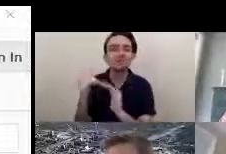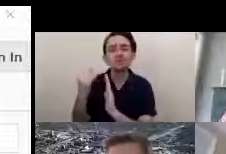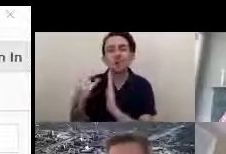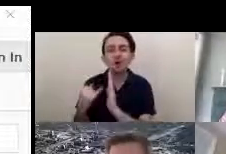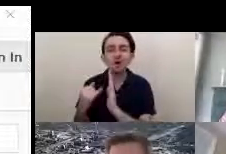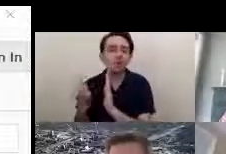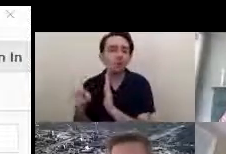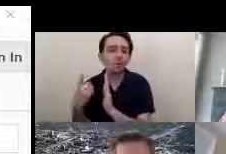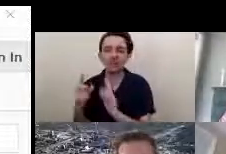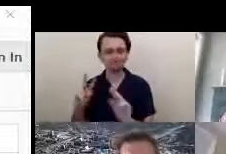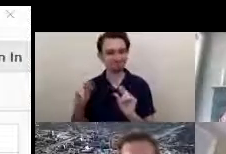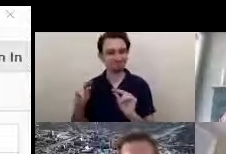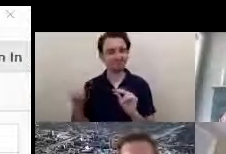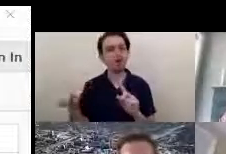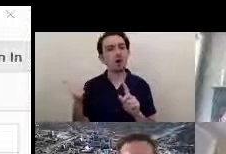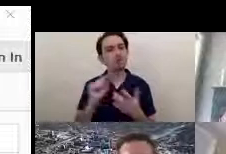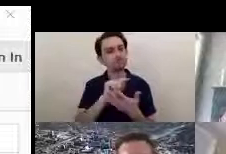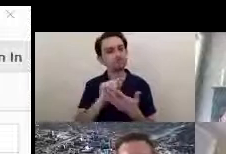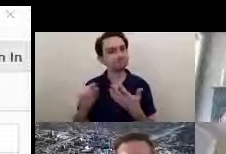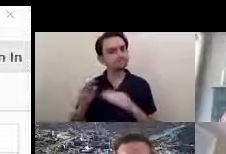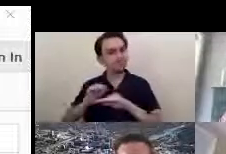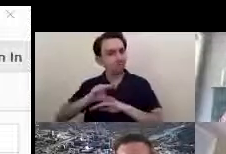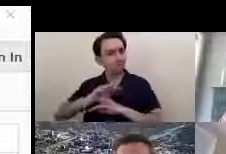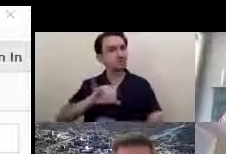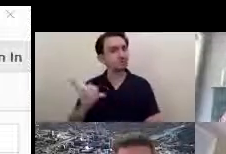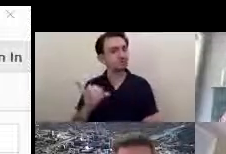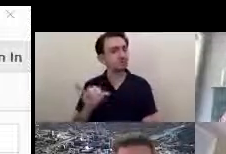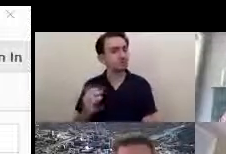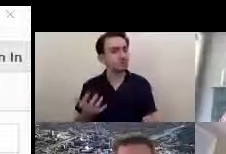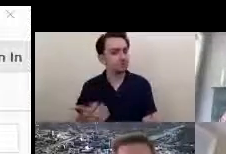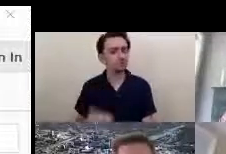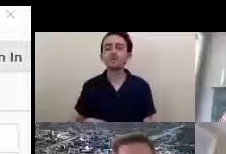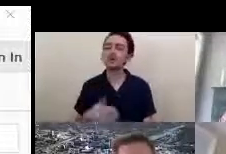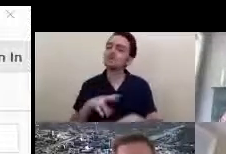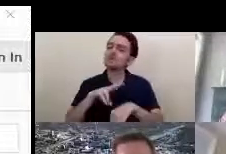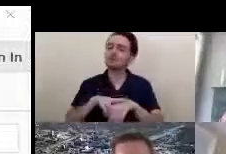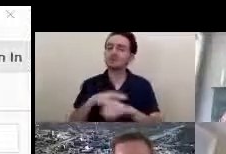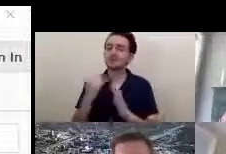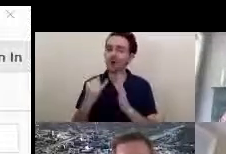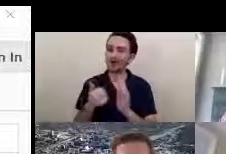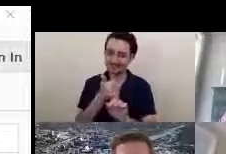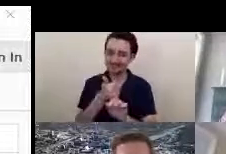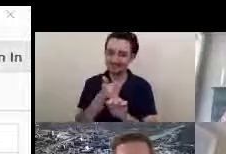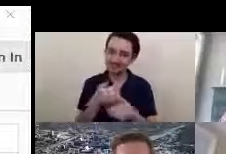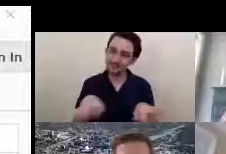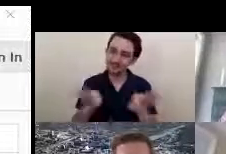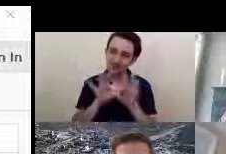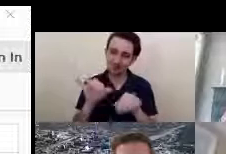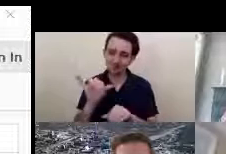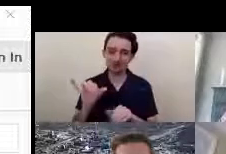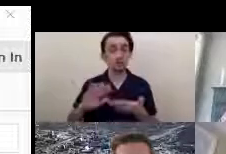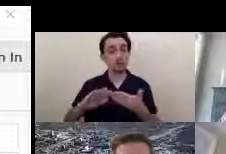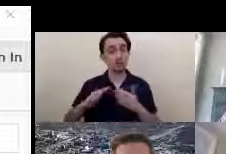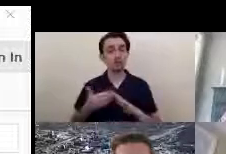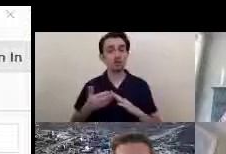arts. And I don't want to minimize that aspect of it, because to me, a community without art and without music